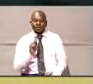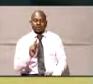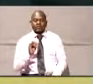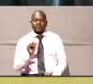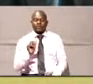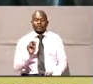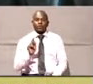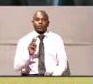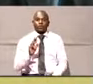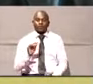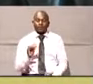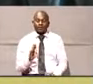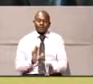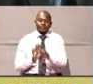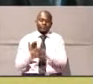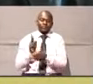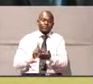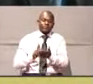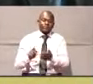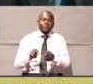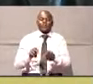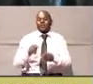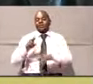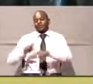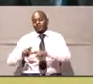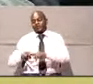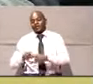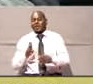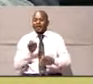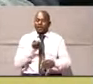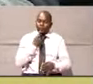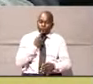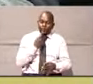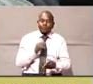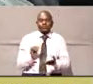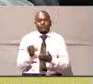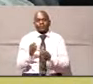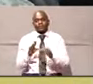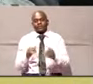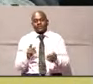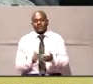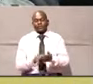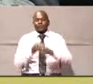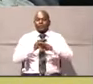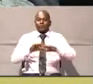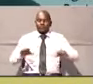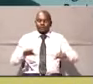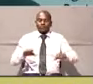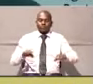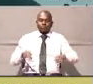Board is said to have influenced the payment of the sitting allowance meeting with the investors in regard to the acquisition of the land in